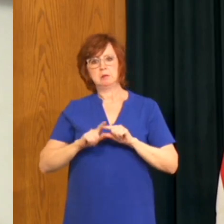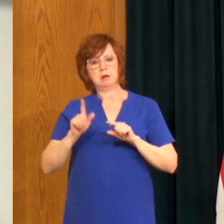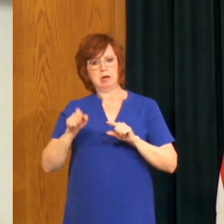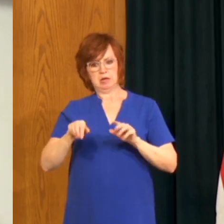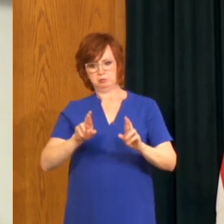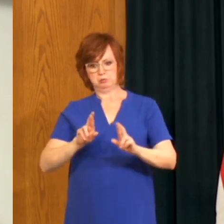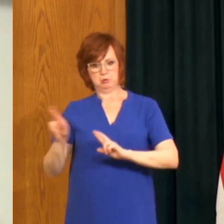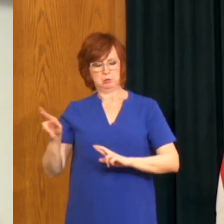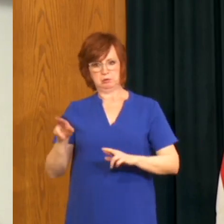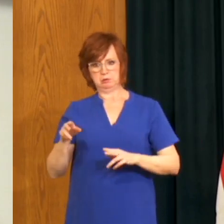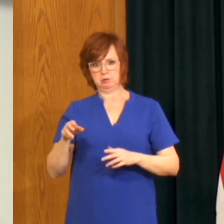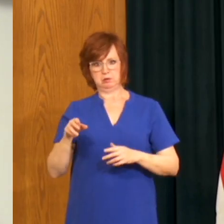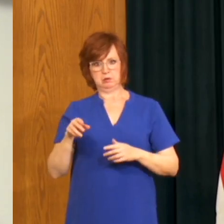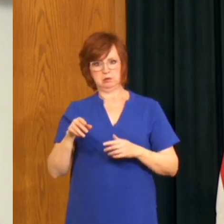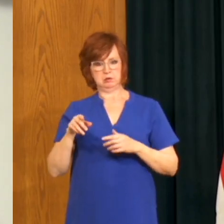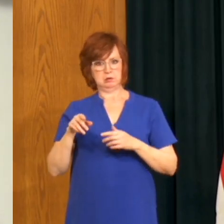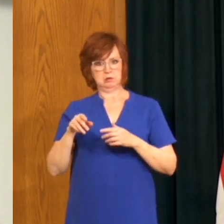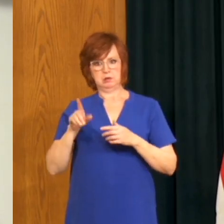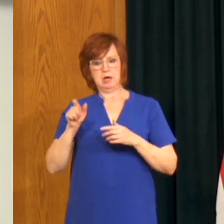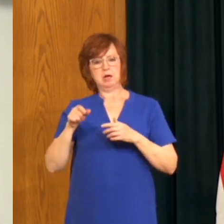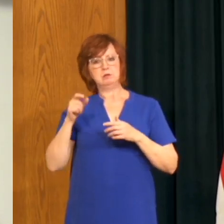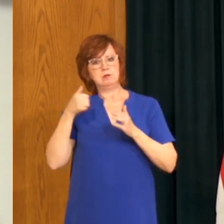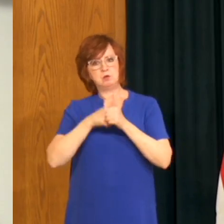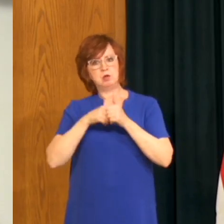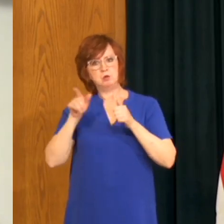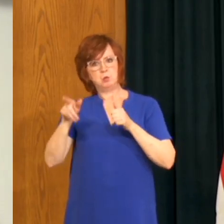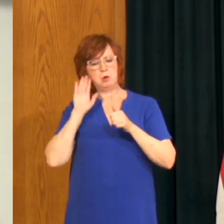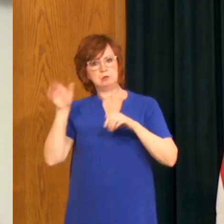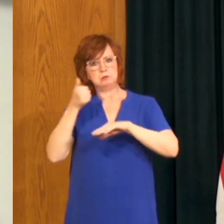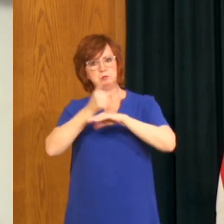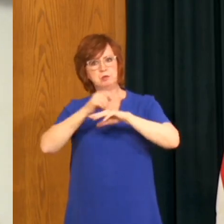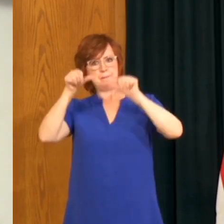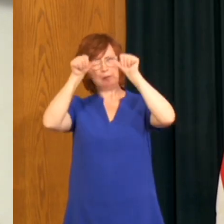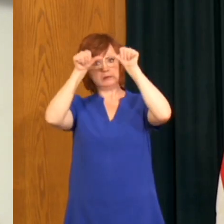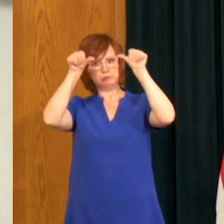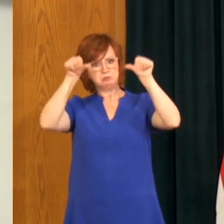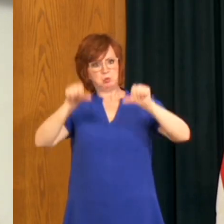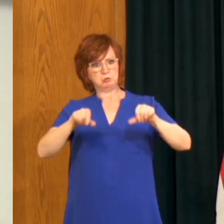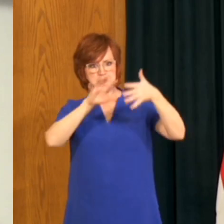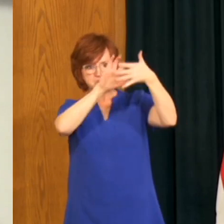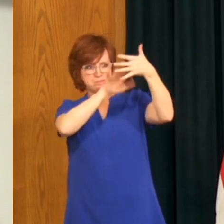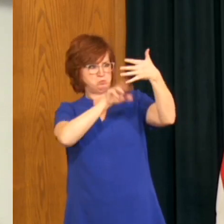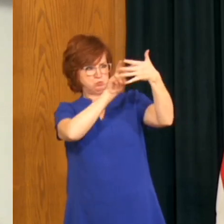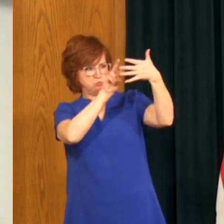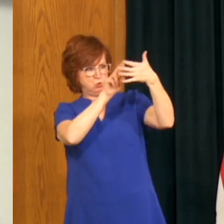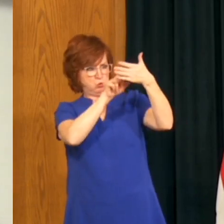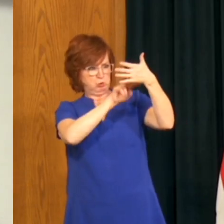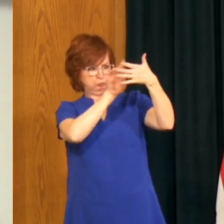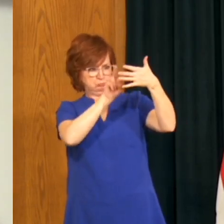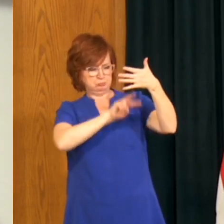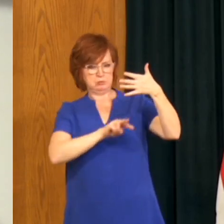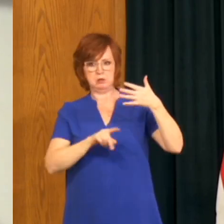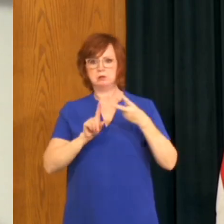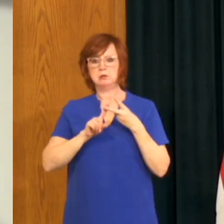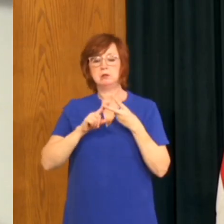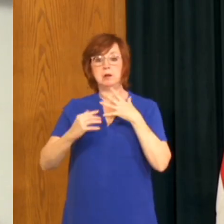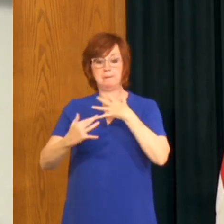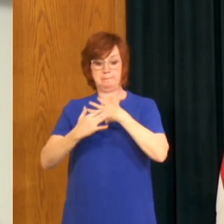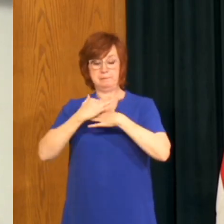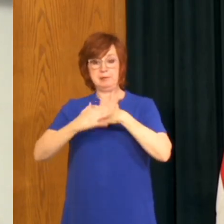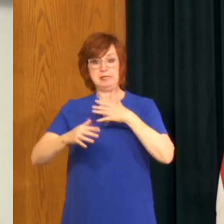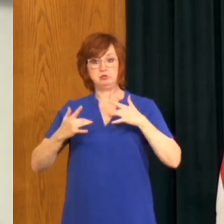So please comply with municipal signage as well. Similarly, for beaches and parks,